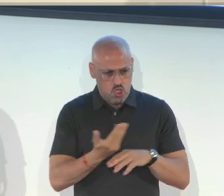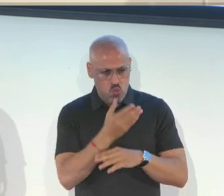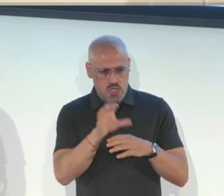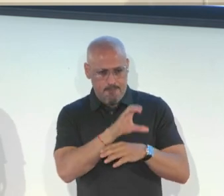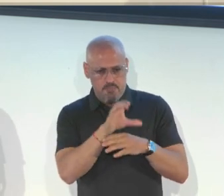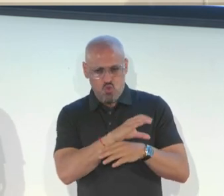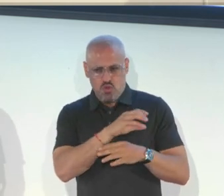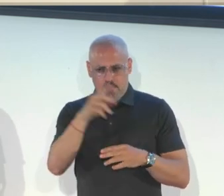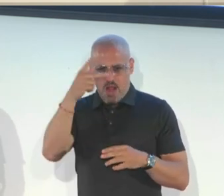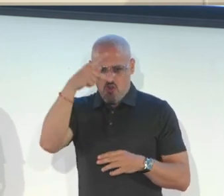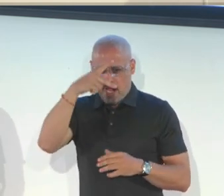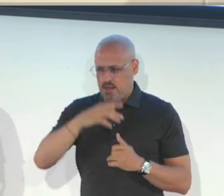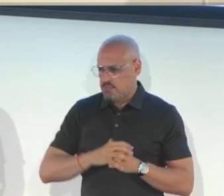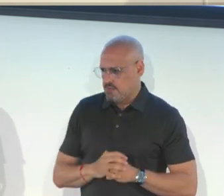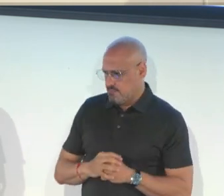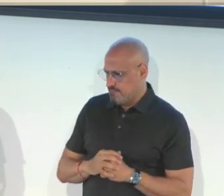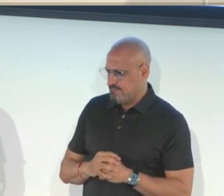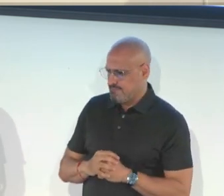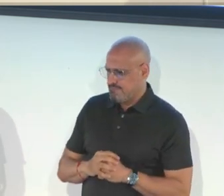paradigms.